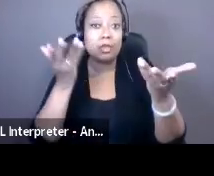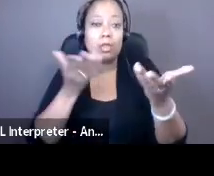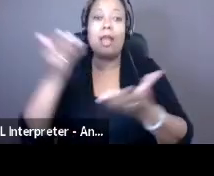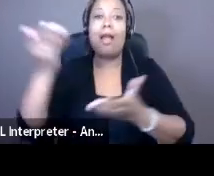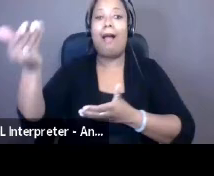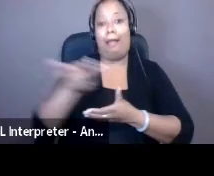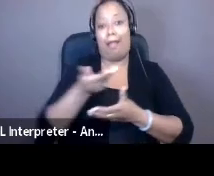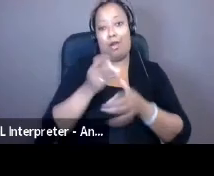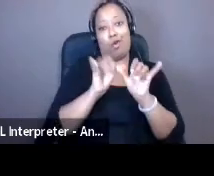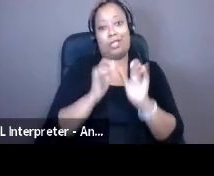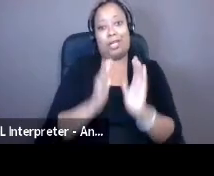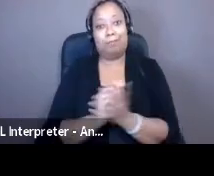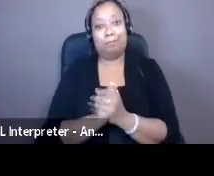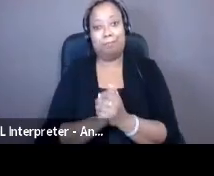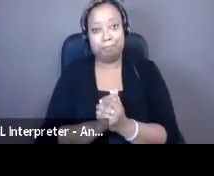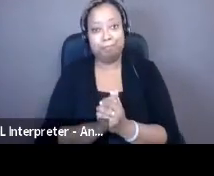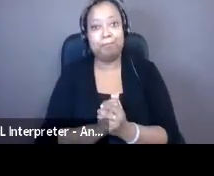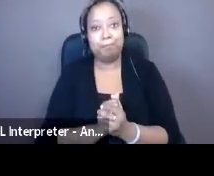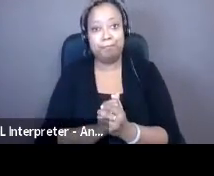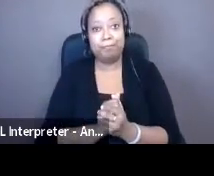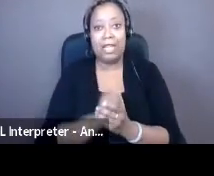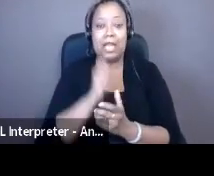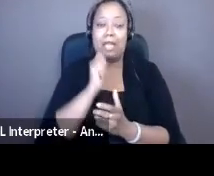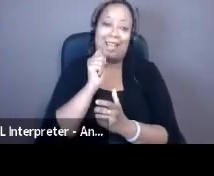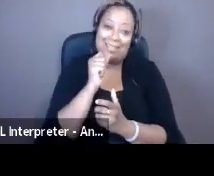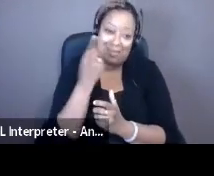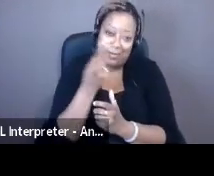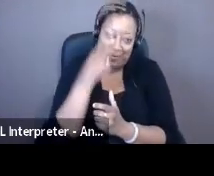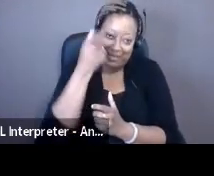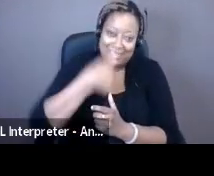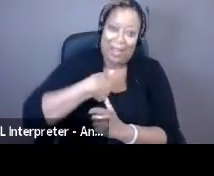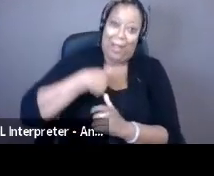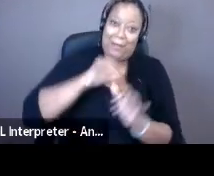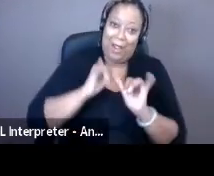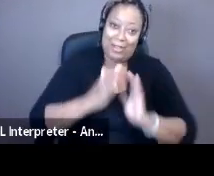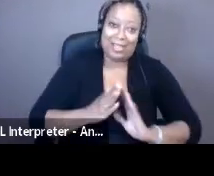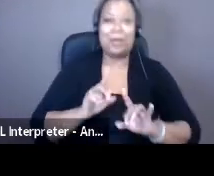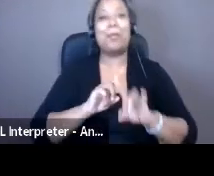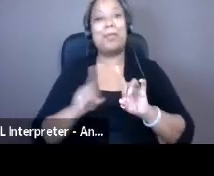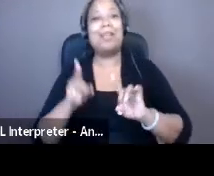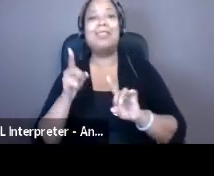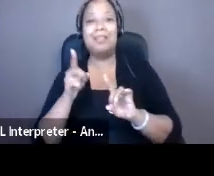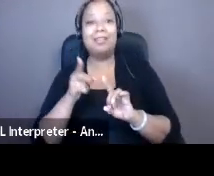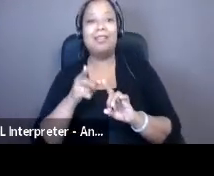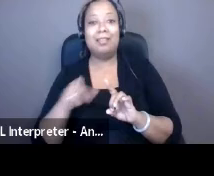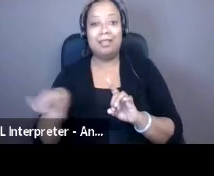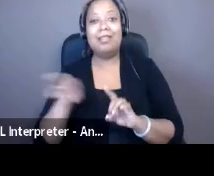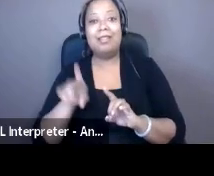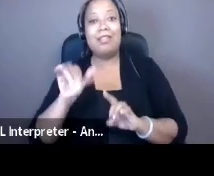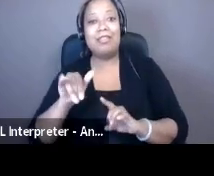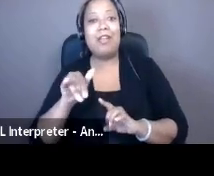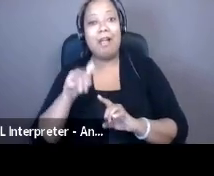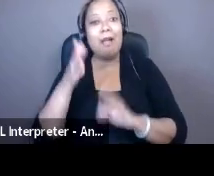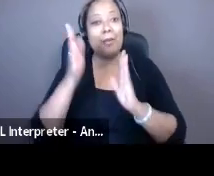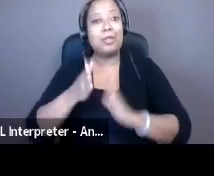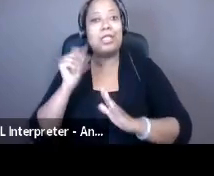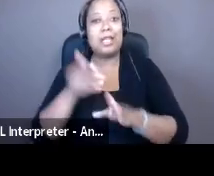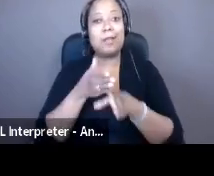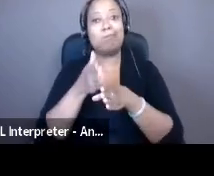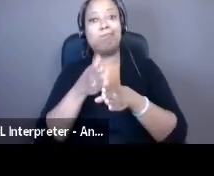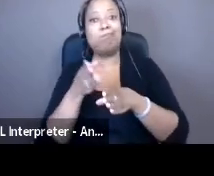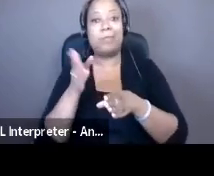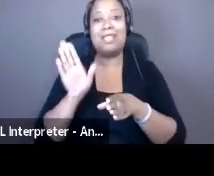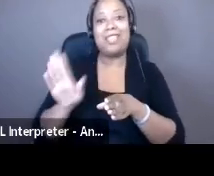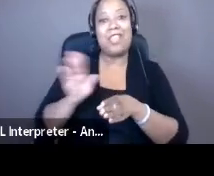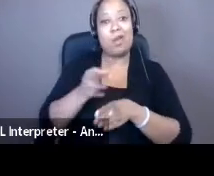architect. Not just because I'm an architect, but you're going to get some value out of that architect, and this is their